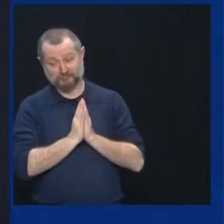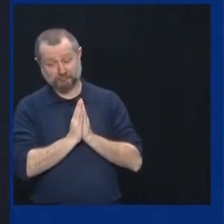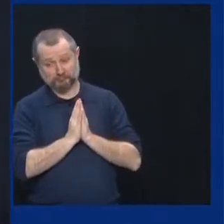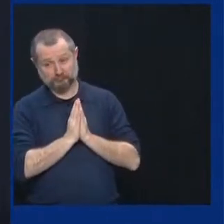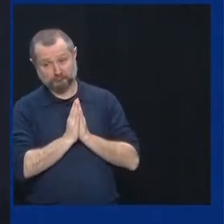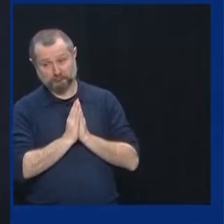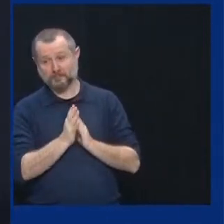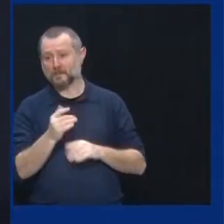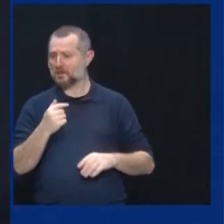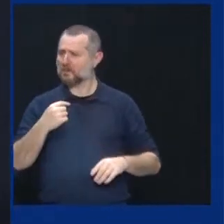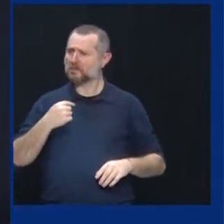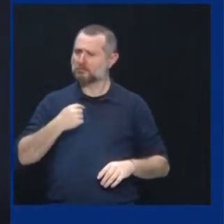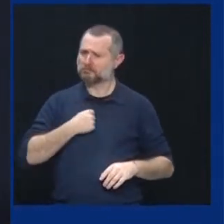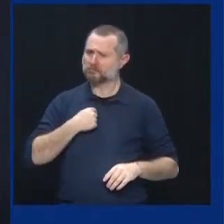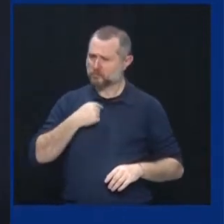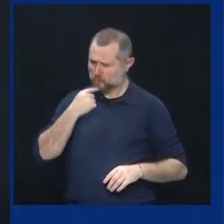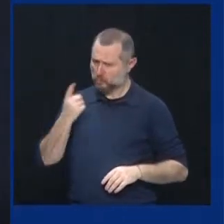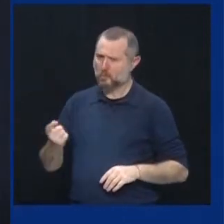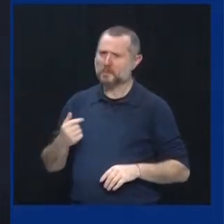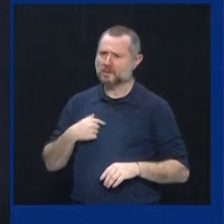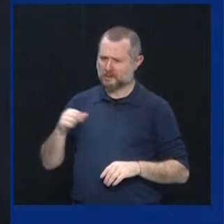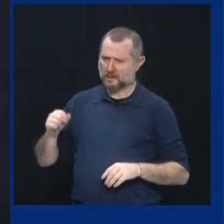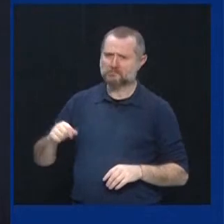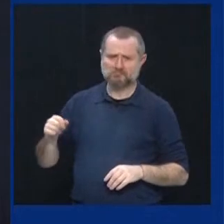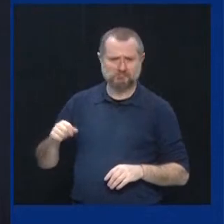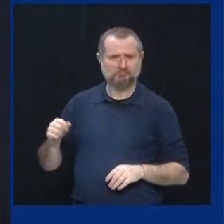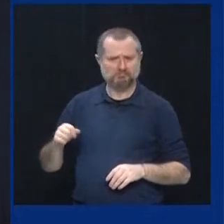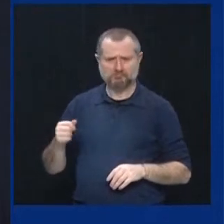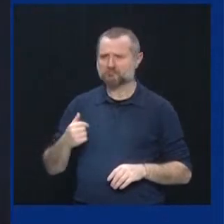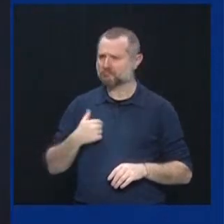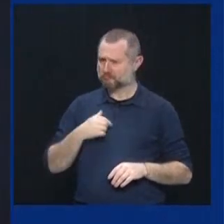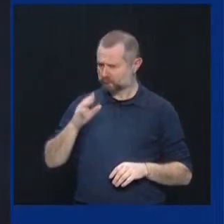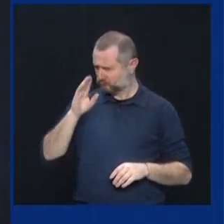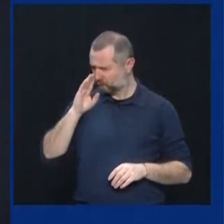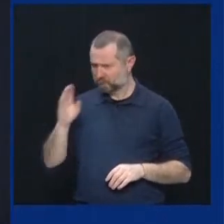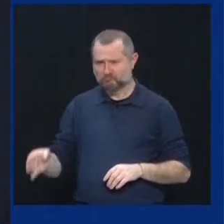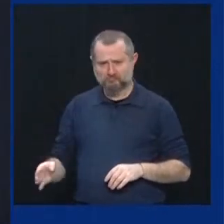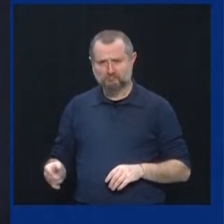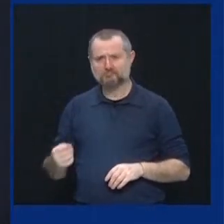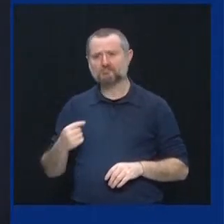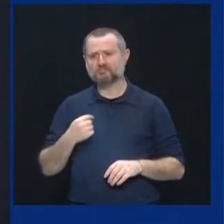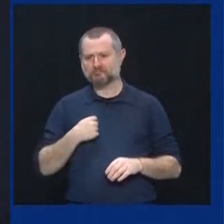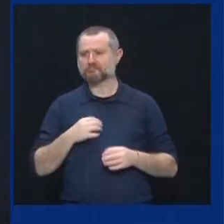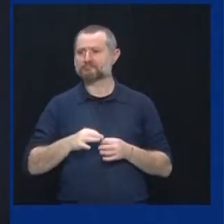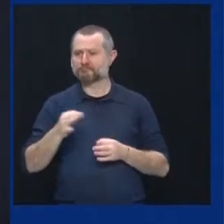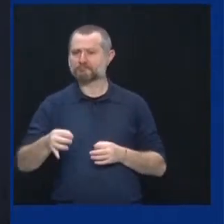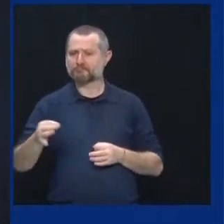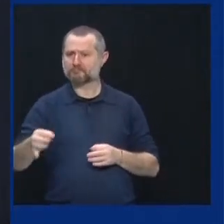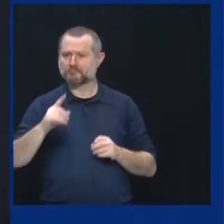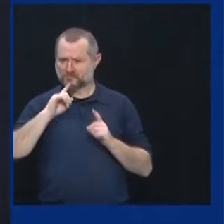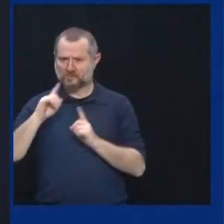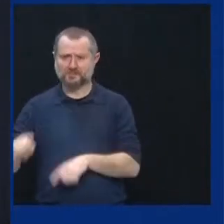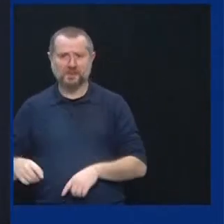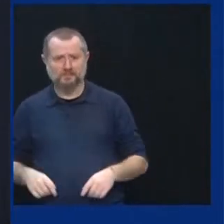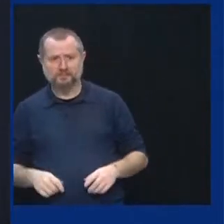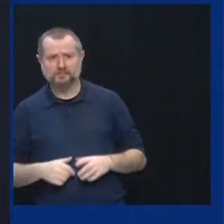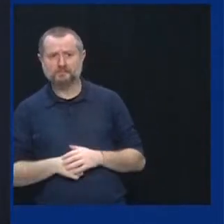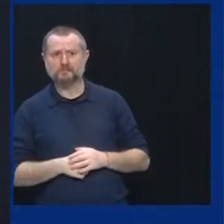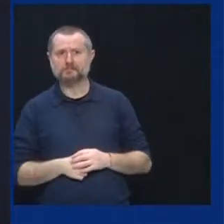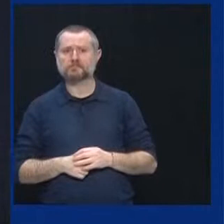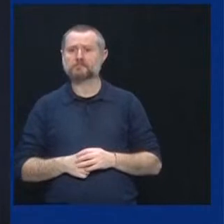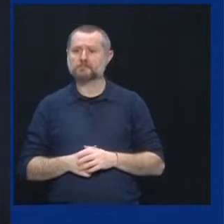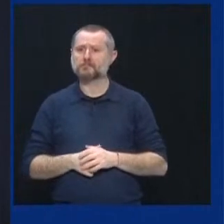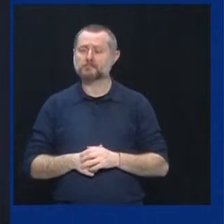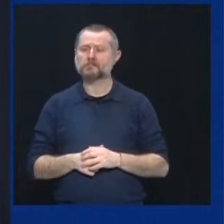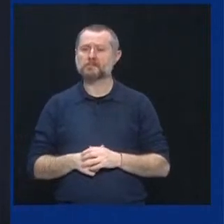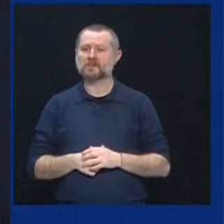said, yes, we were not timely on responding to state legislators. More importantly, we